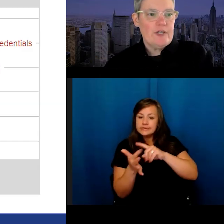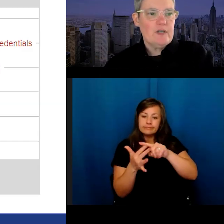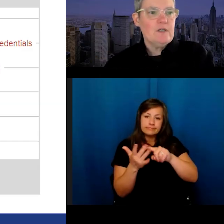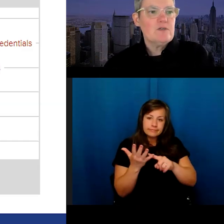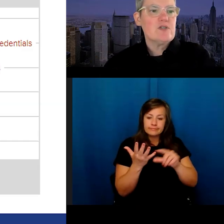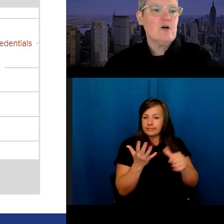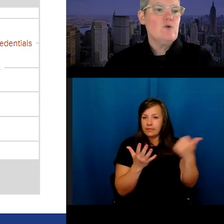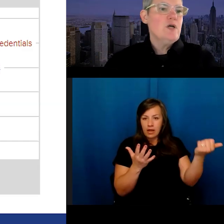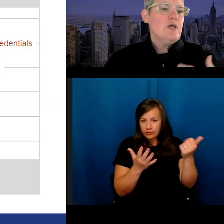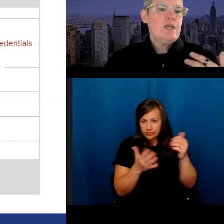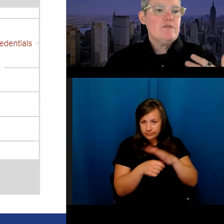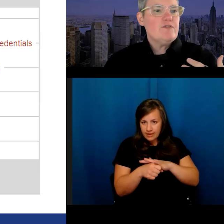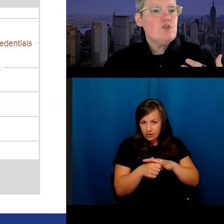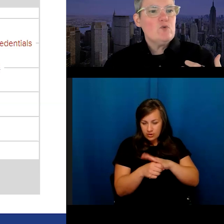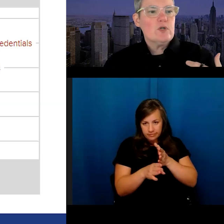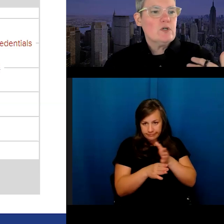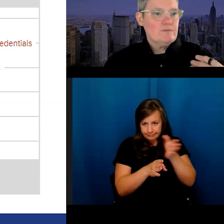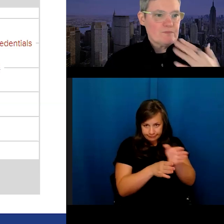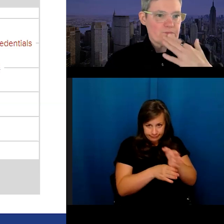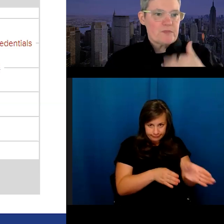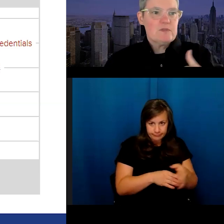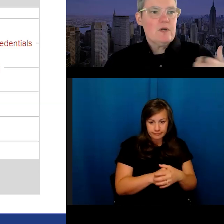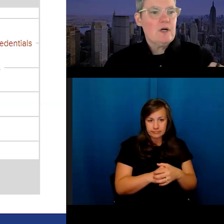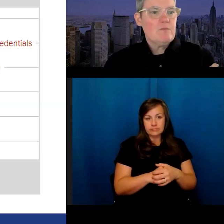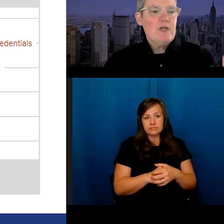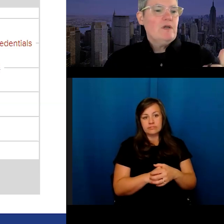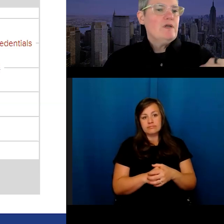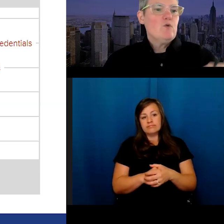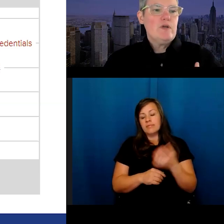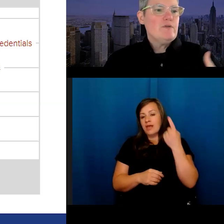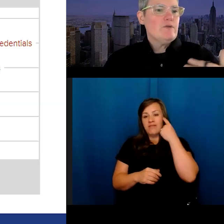other area. So if you were